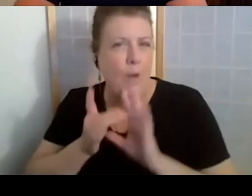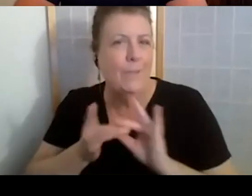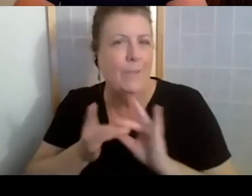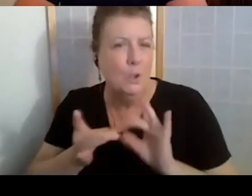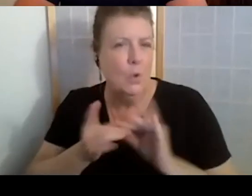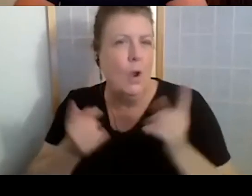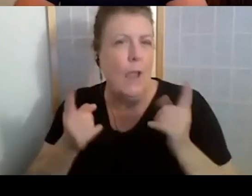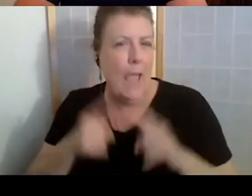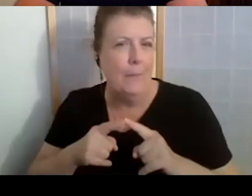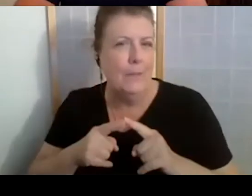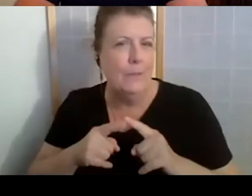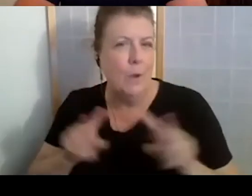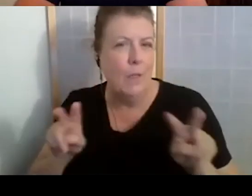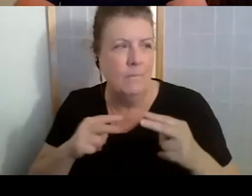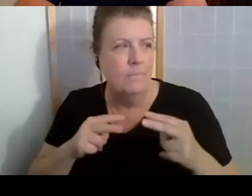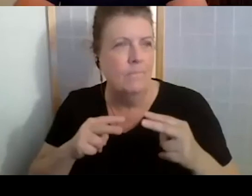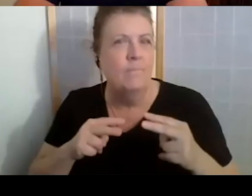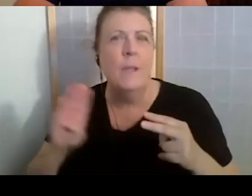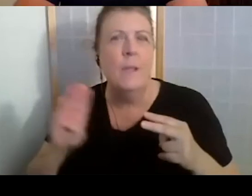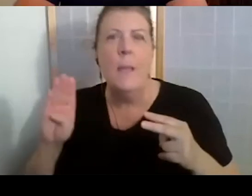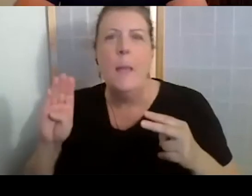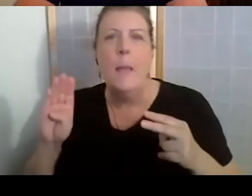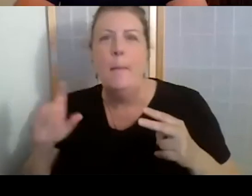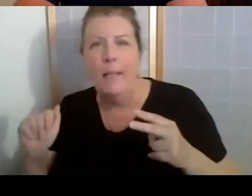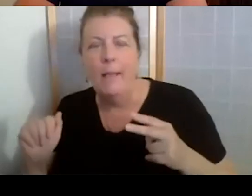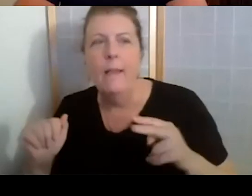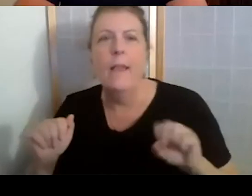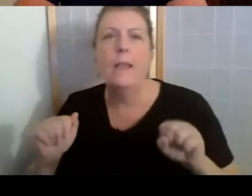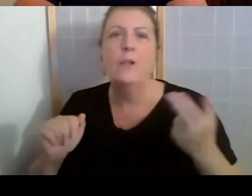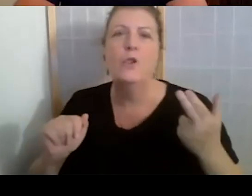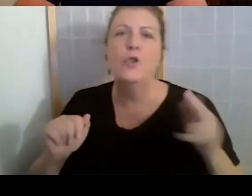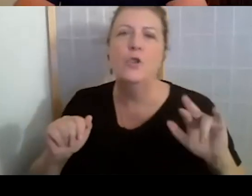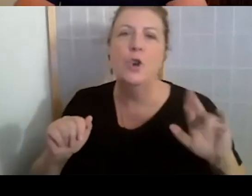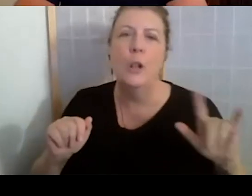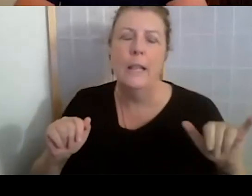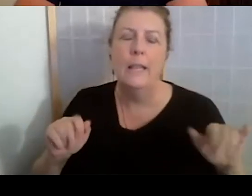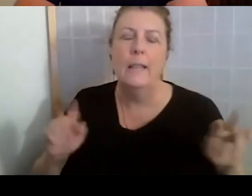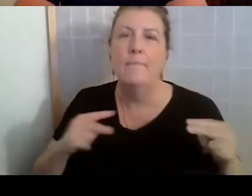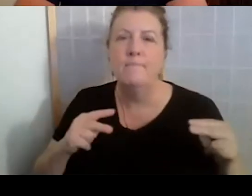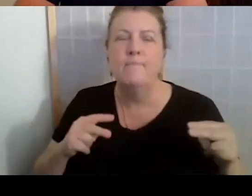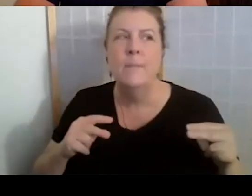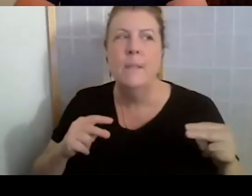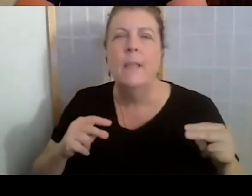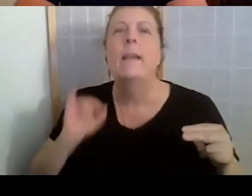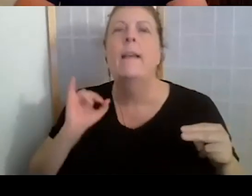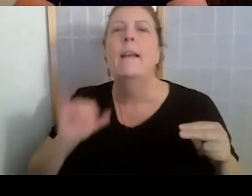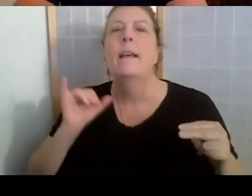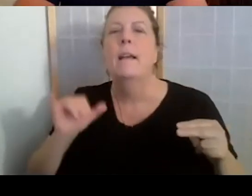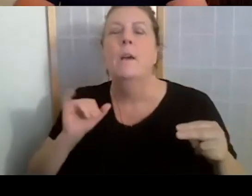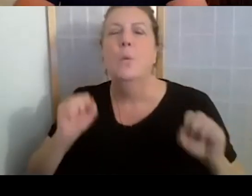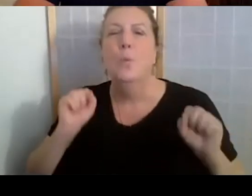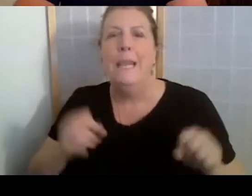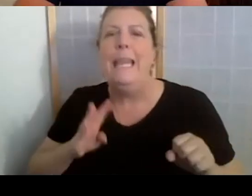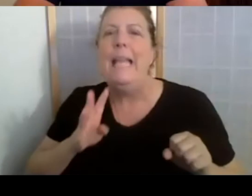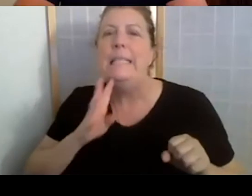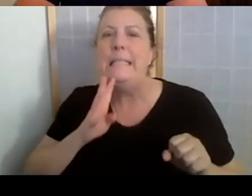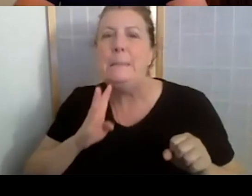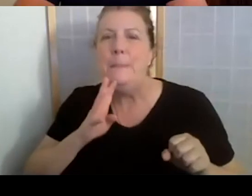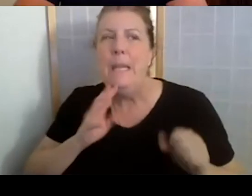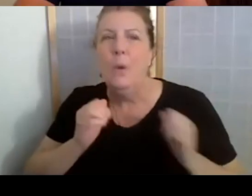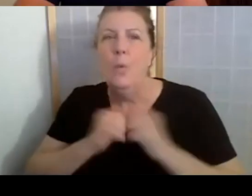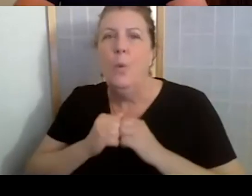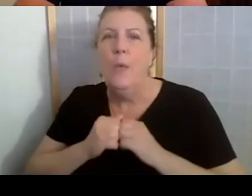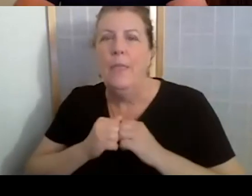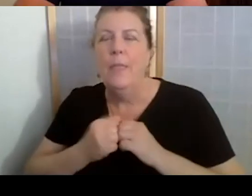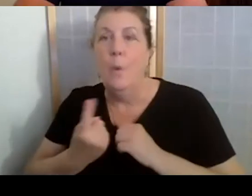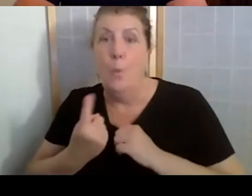one voice, but we're not the same. And we know that, and we're not trying to be in lockstep,